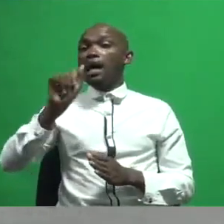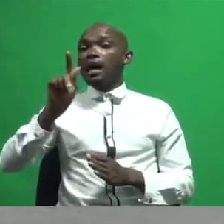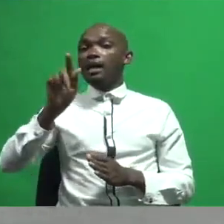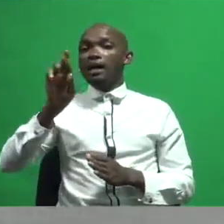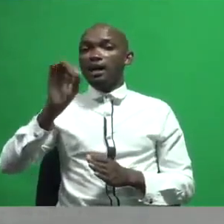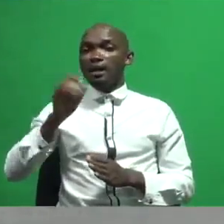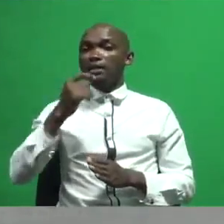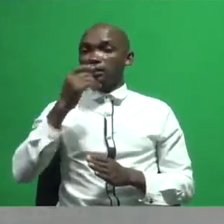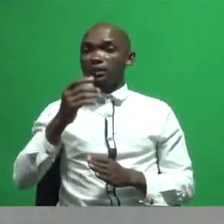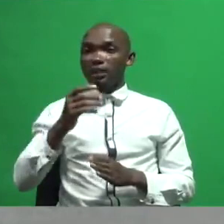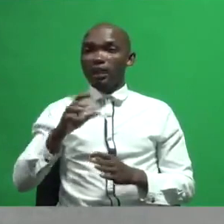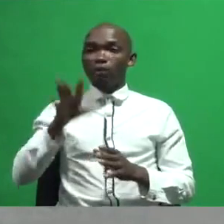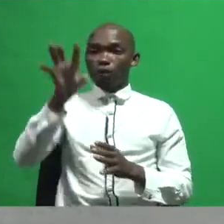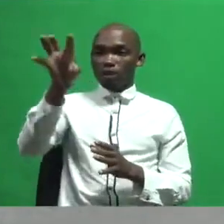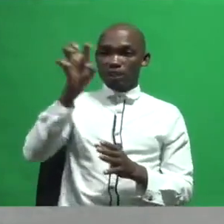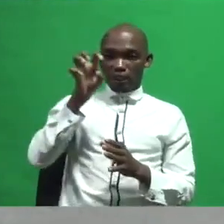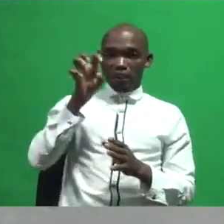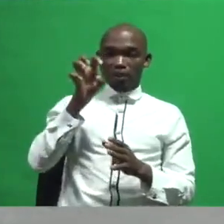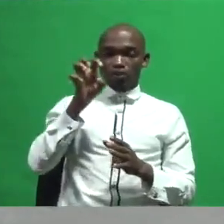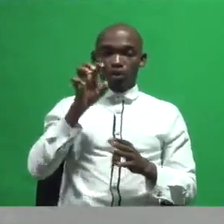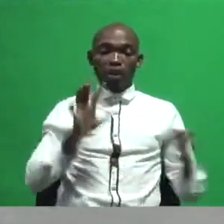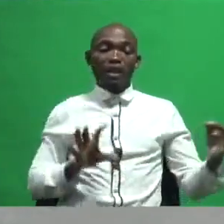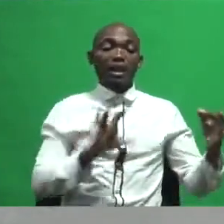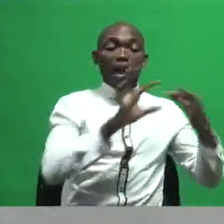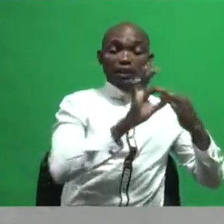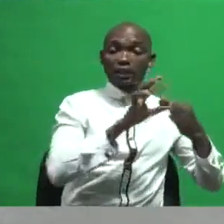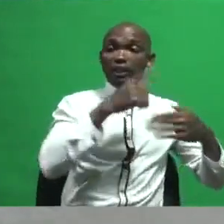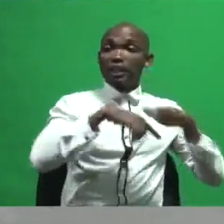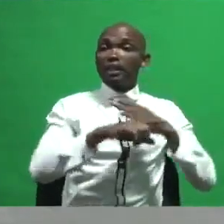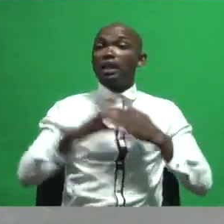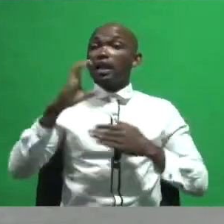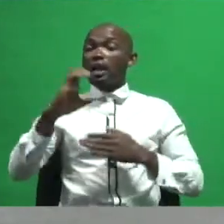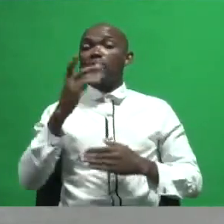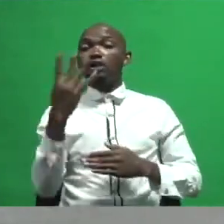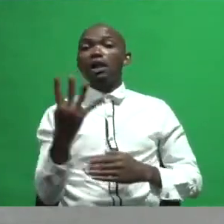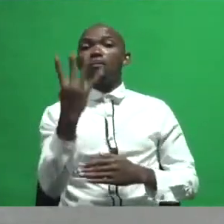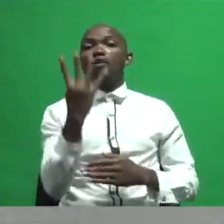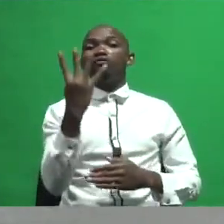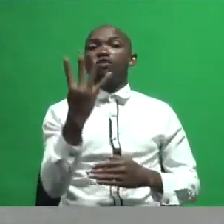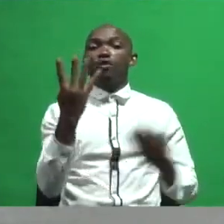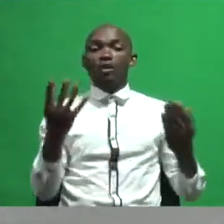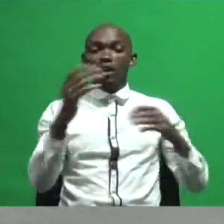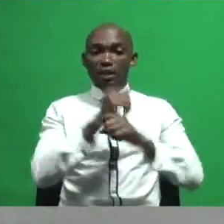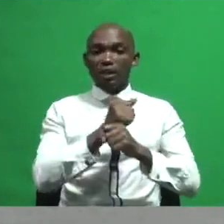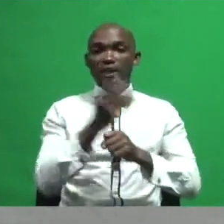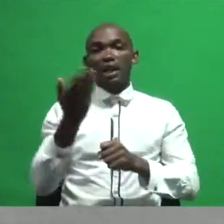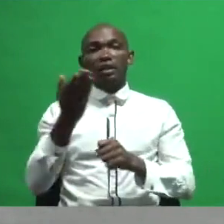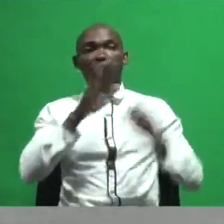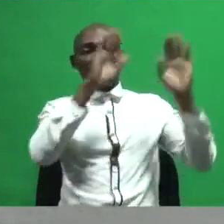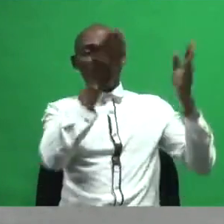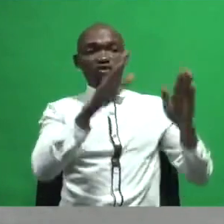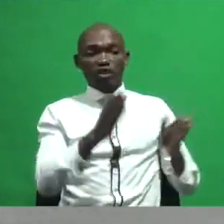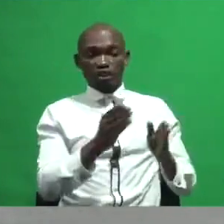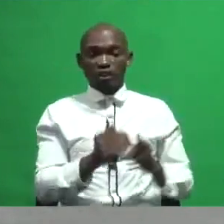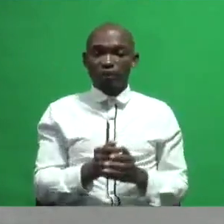Bakari said we have to detach this methyl group and to attach to the carbon number 4. We are going to have another